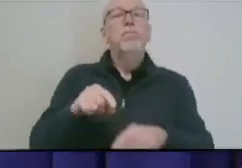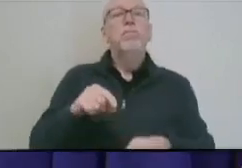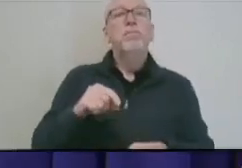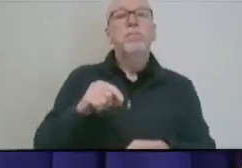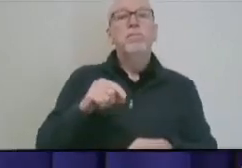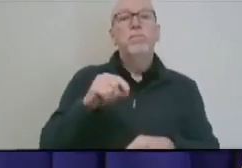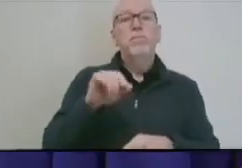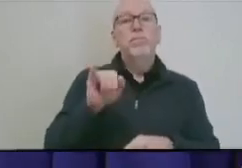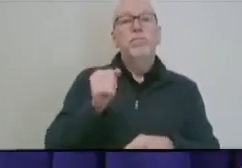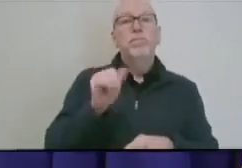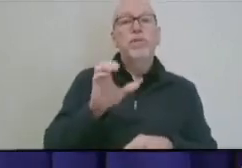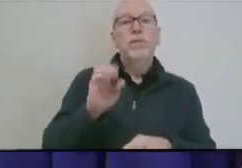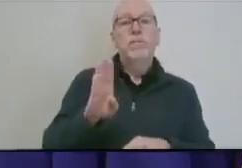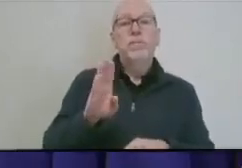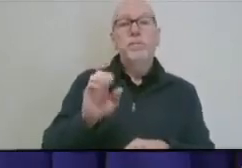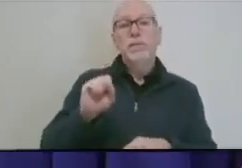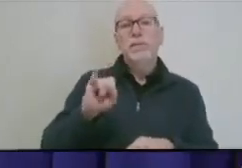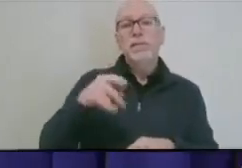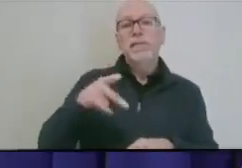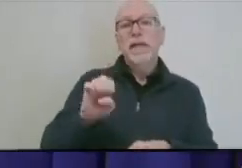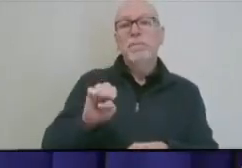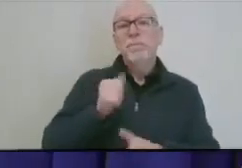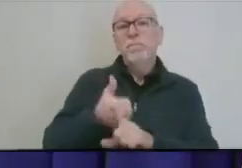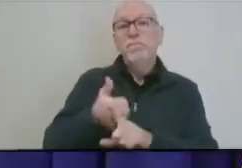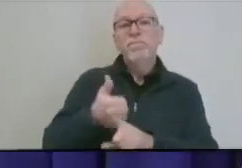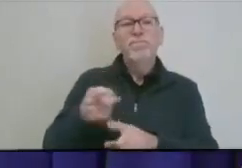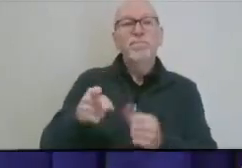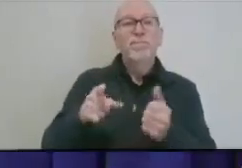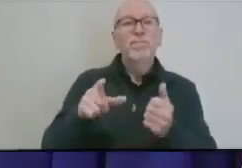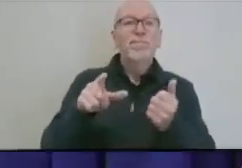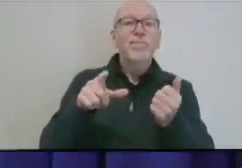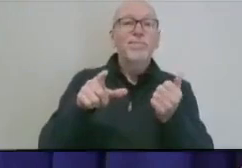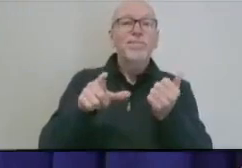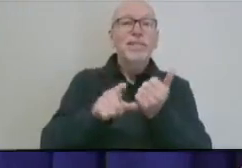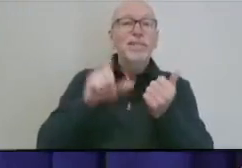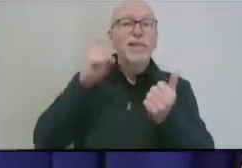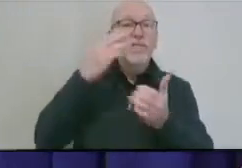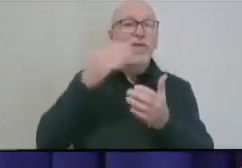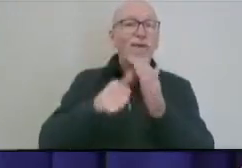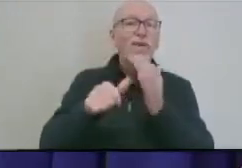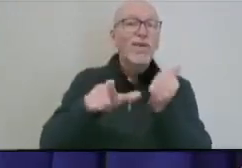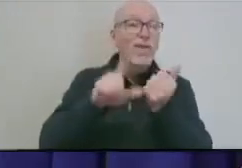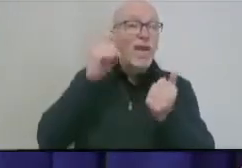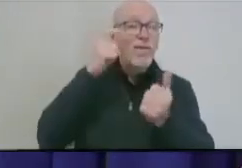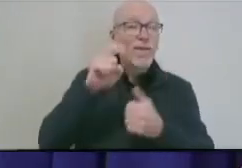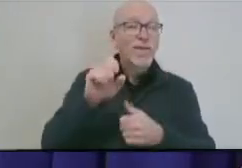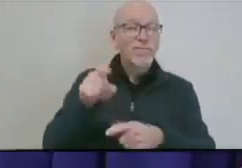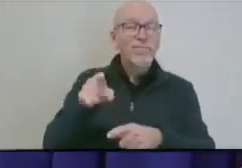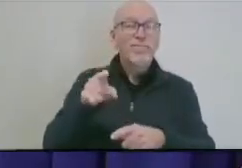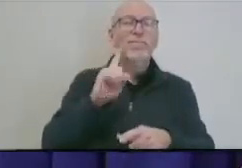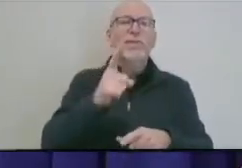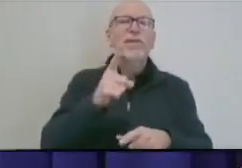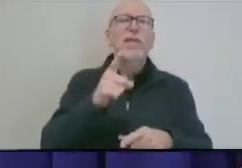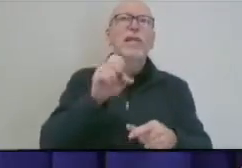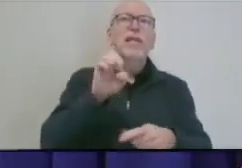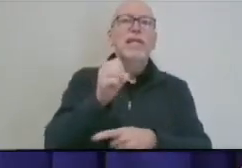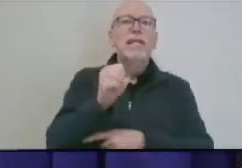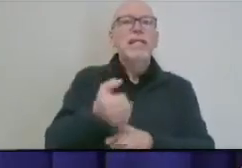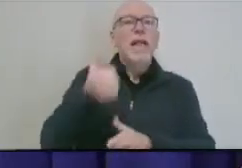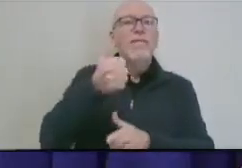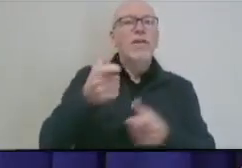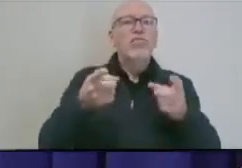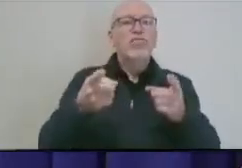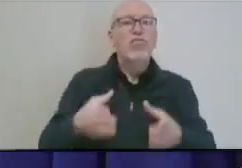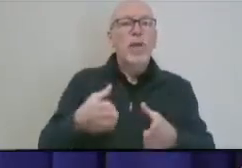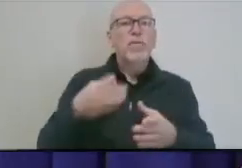Jacob Seip, the executive director under the Lieutenant Governor Crouch's portfolio. Jacob is the executive director of the of